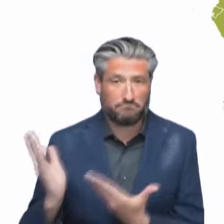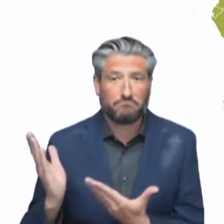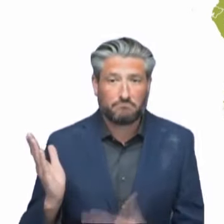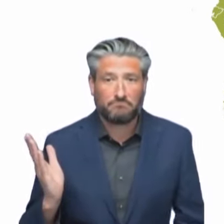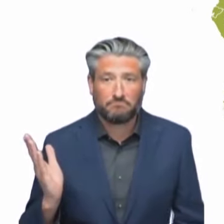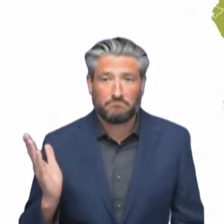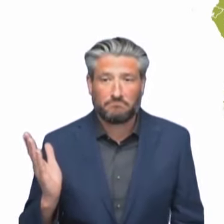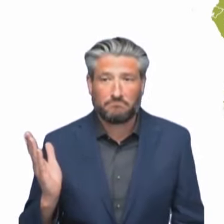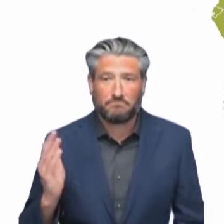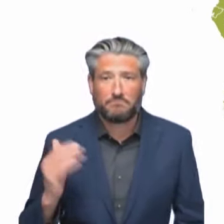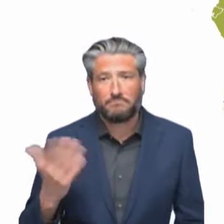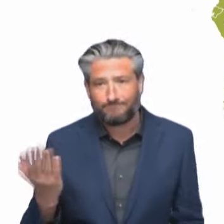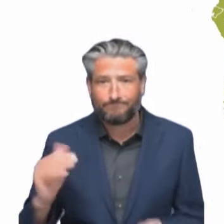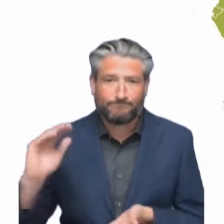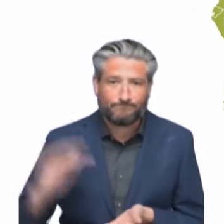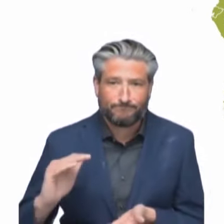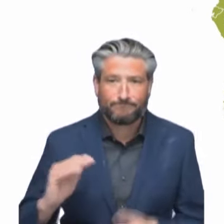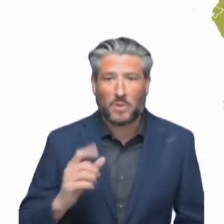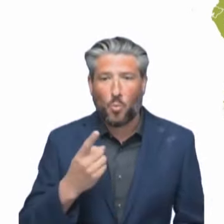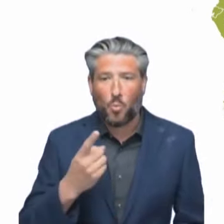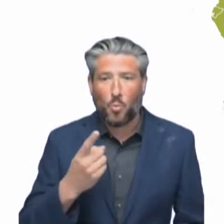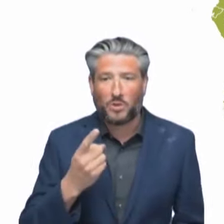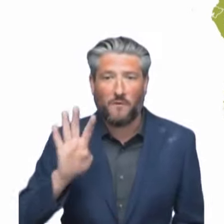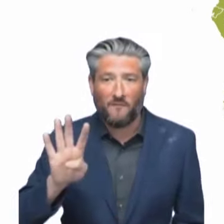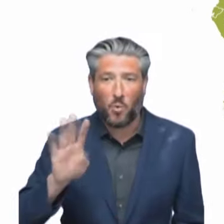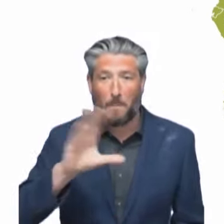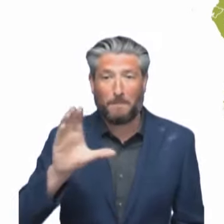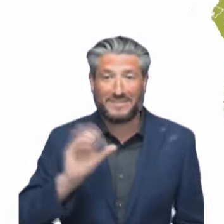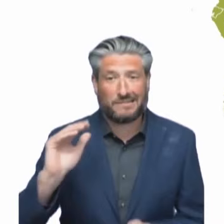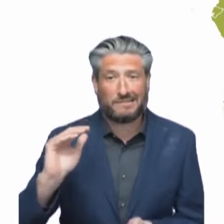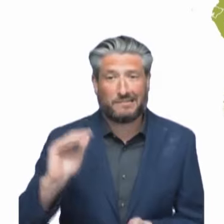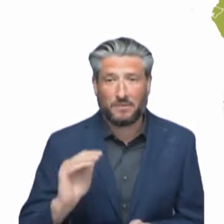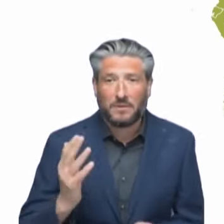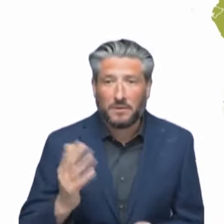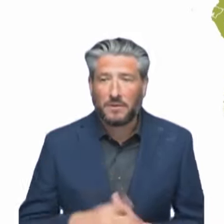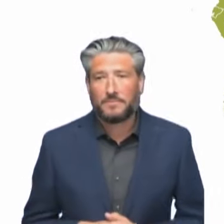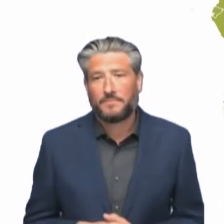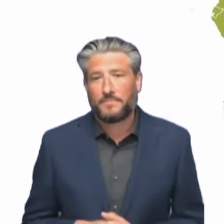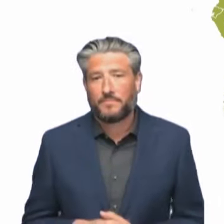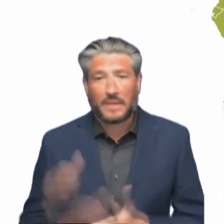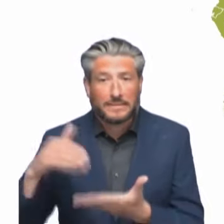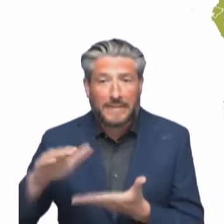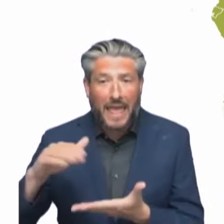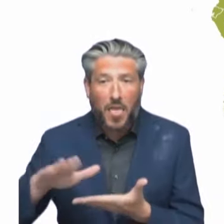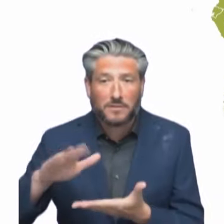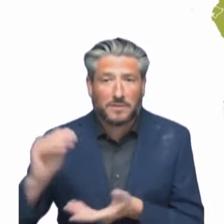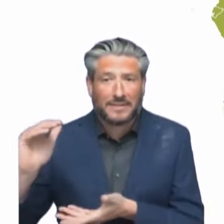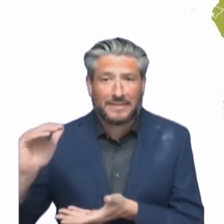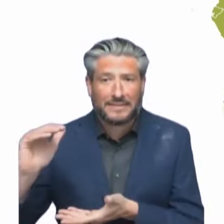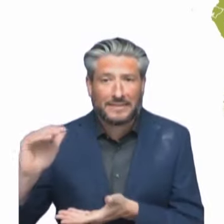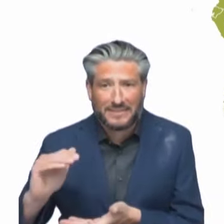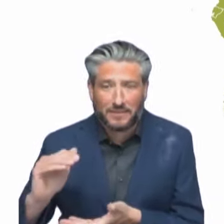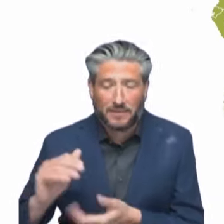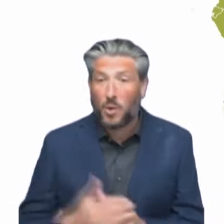down 14.4%. Sales fell sharply in all regions except Eurasia, where they were just